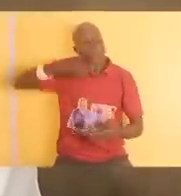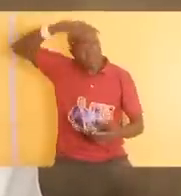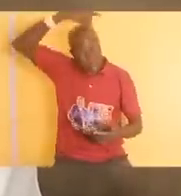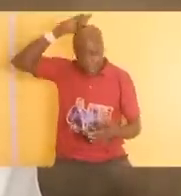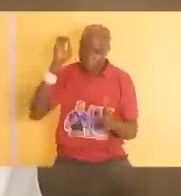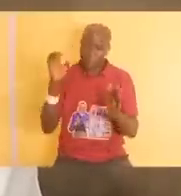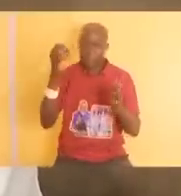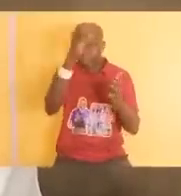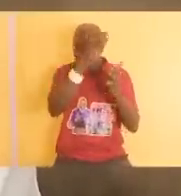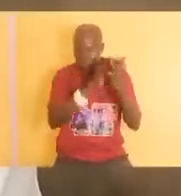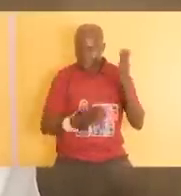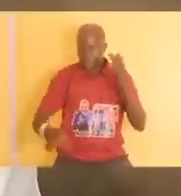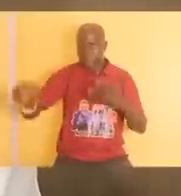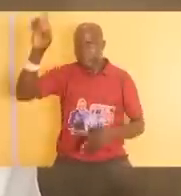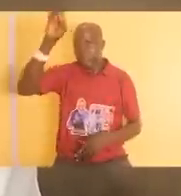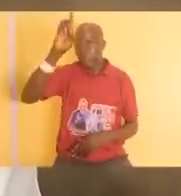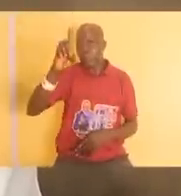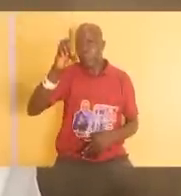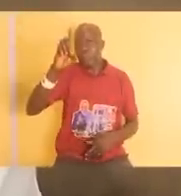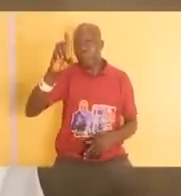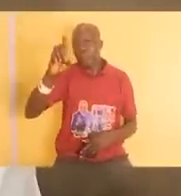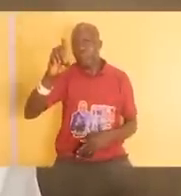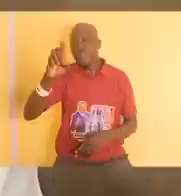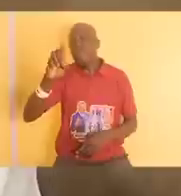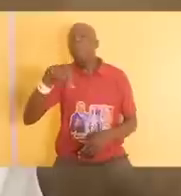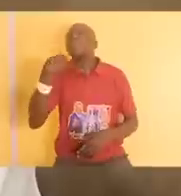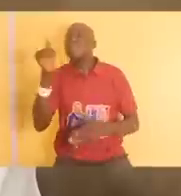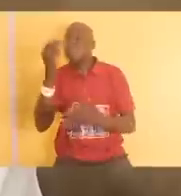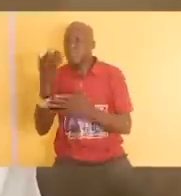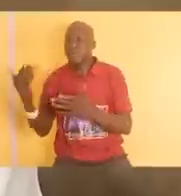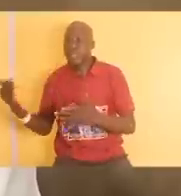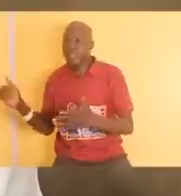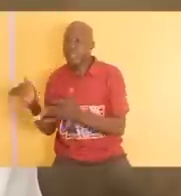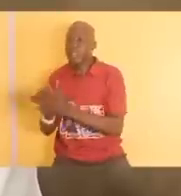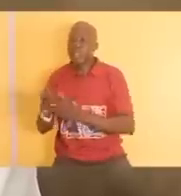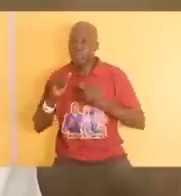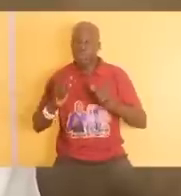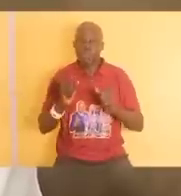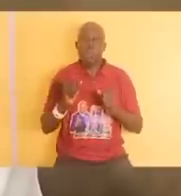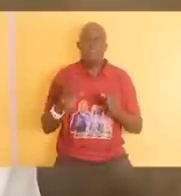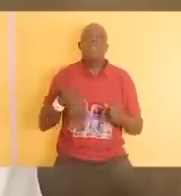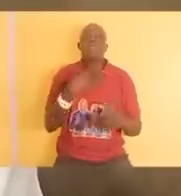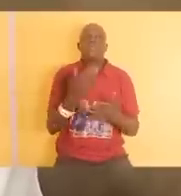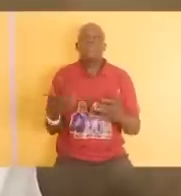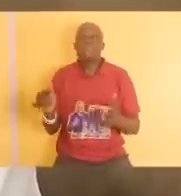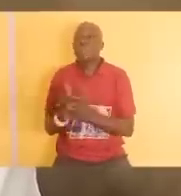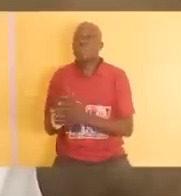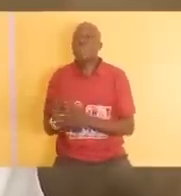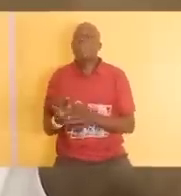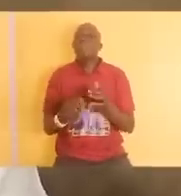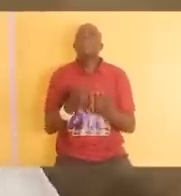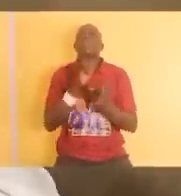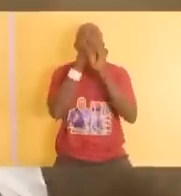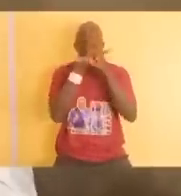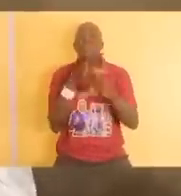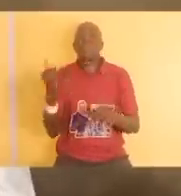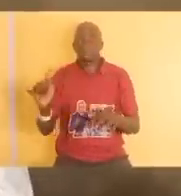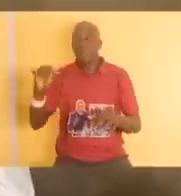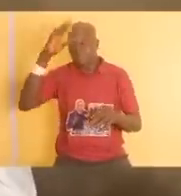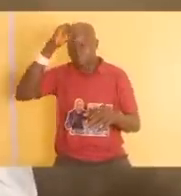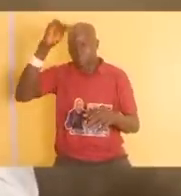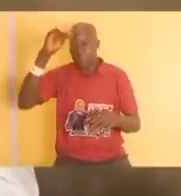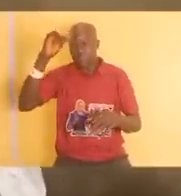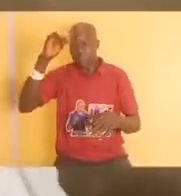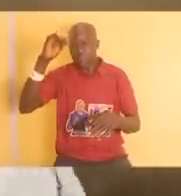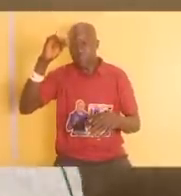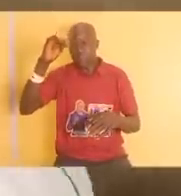Chapter 1. Psalms 1. Ezekiel. Oh, he says something powerful. Oh, he says something powerful. Oh, he said, blessed